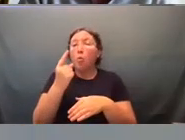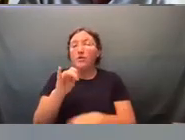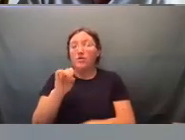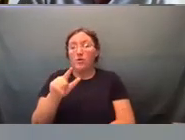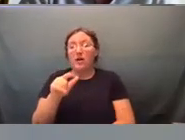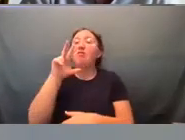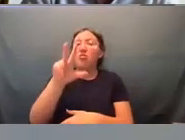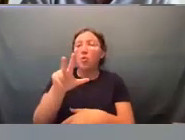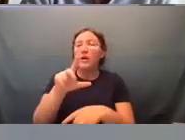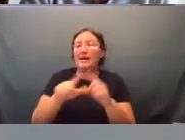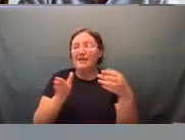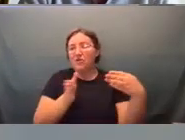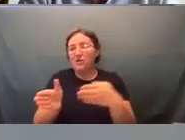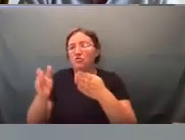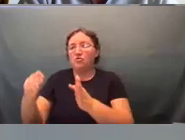3 trails,